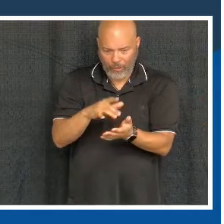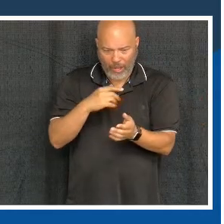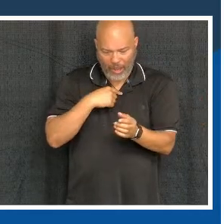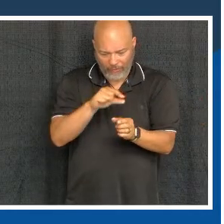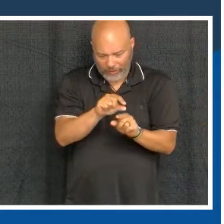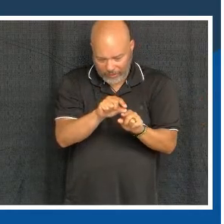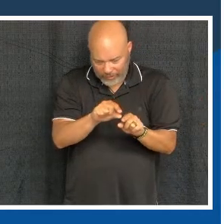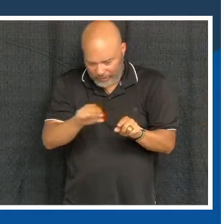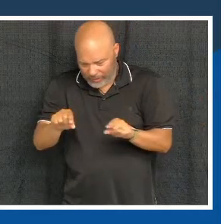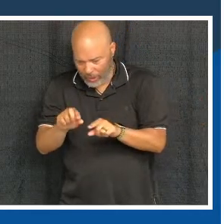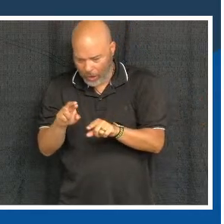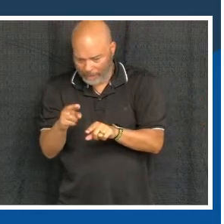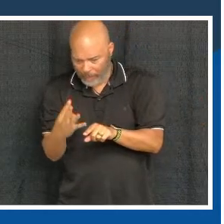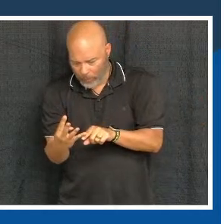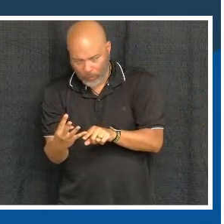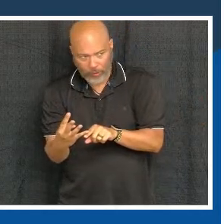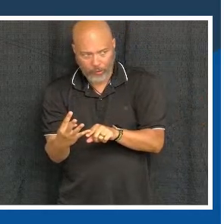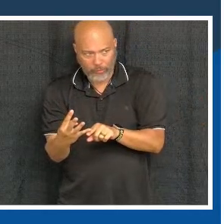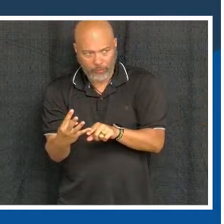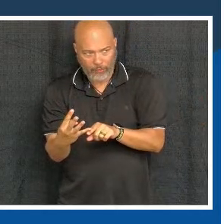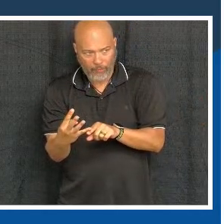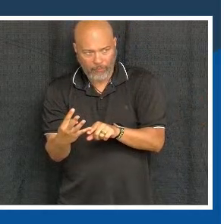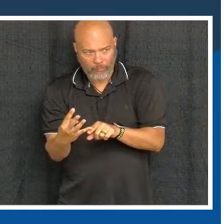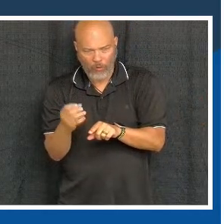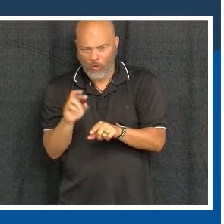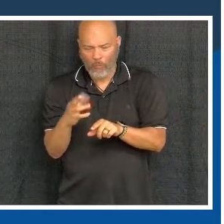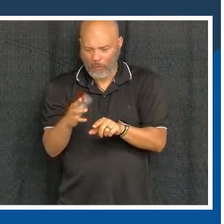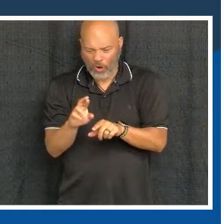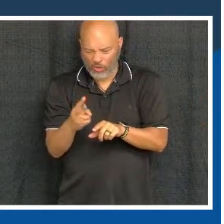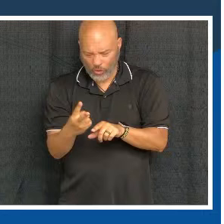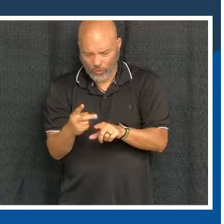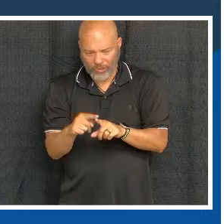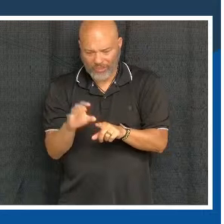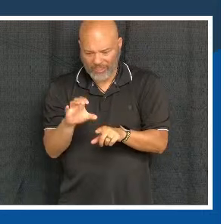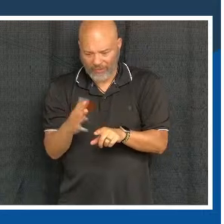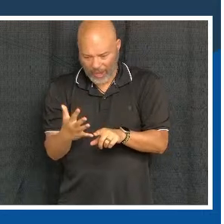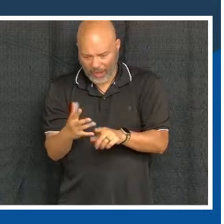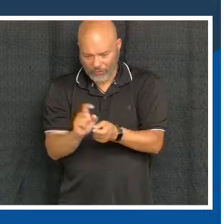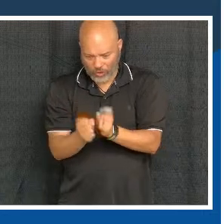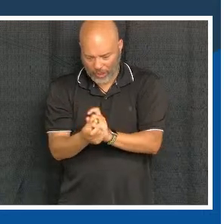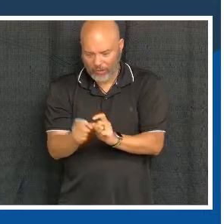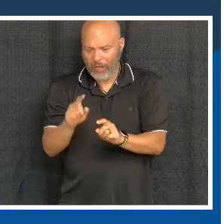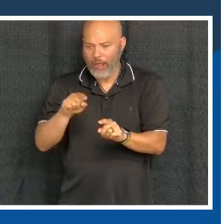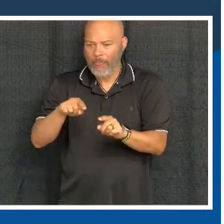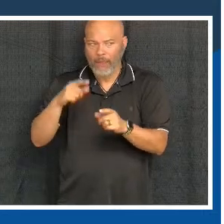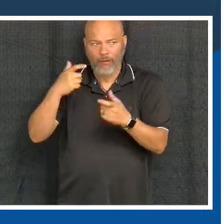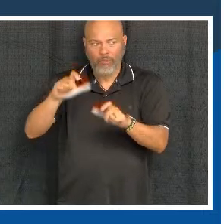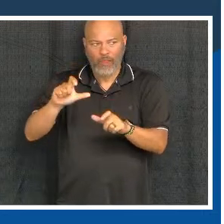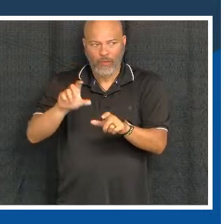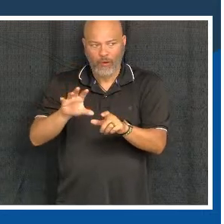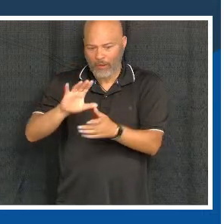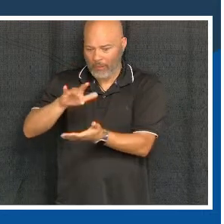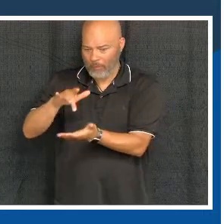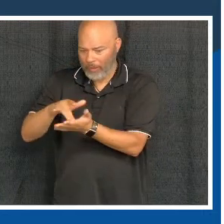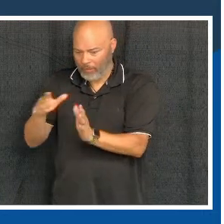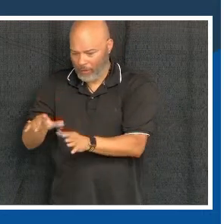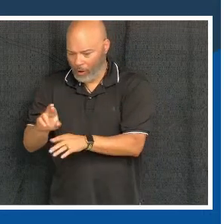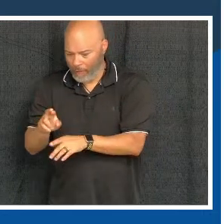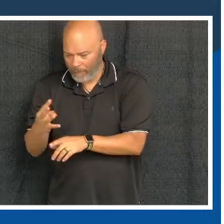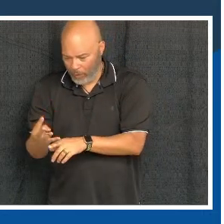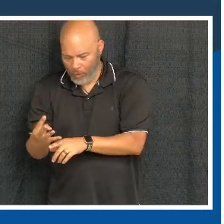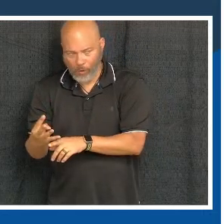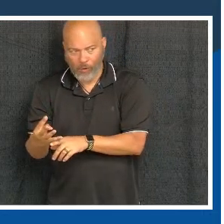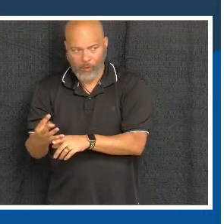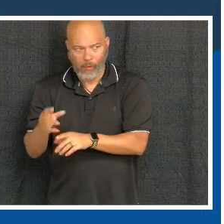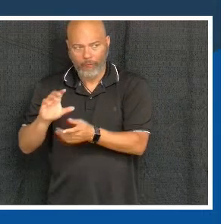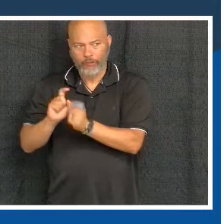sliver of R4, or I think that one's actually R2 to C5. The bigger polygon in the middle is R4